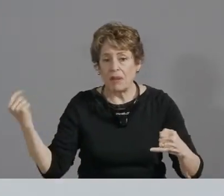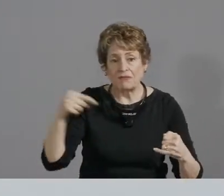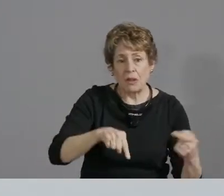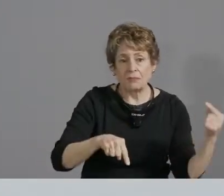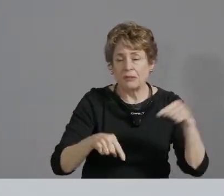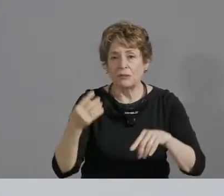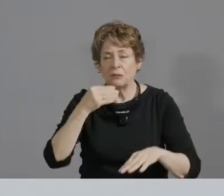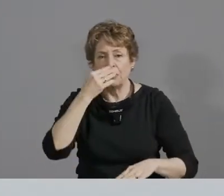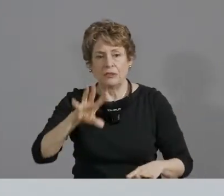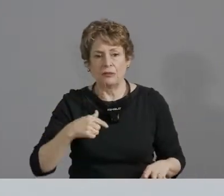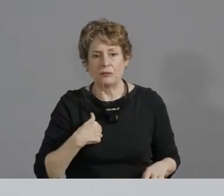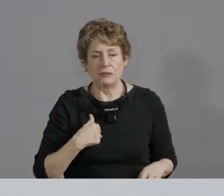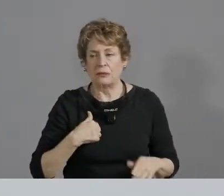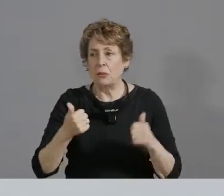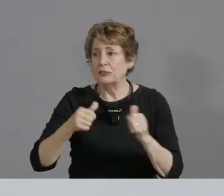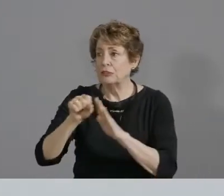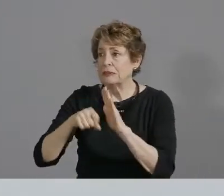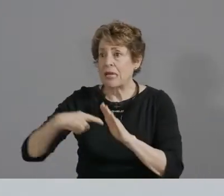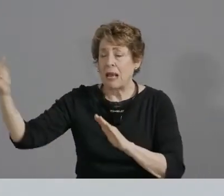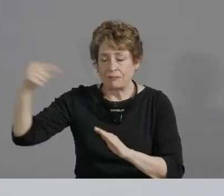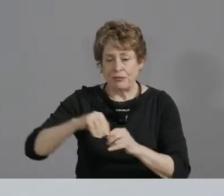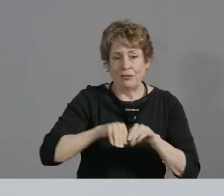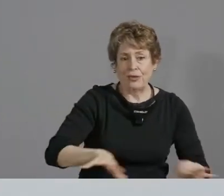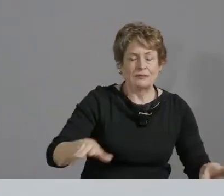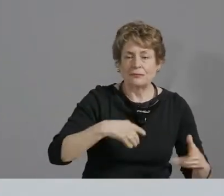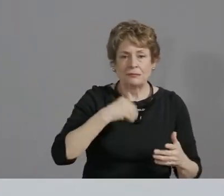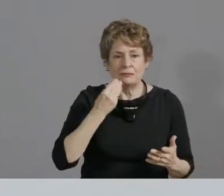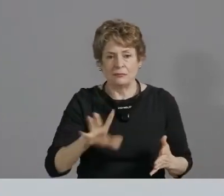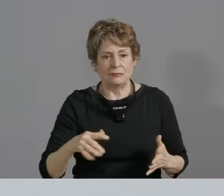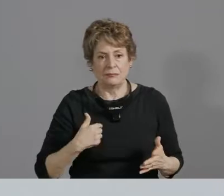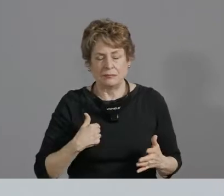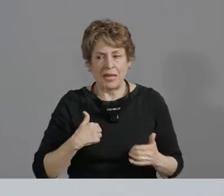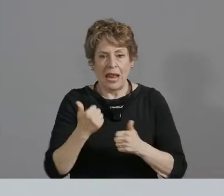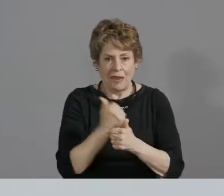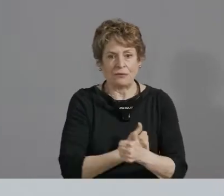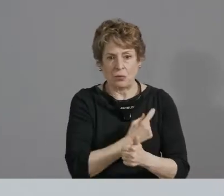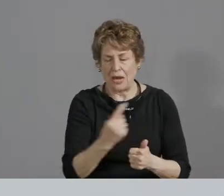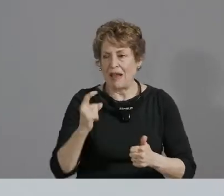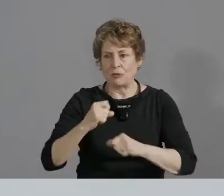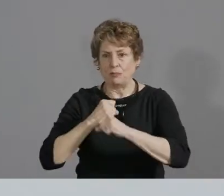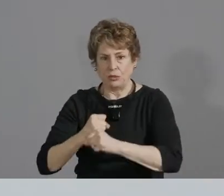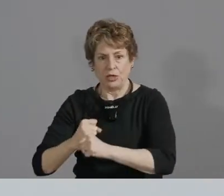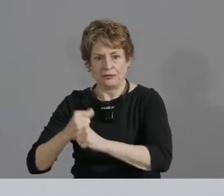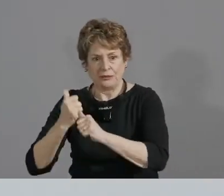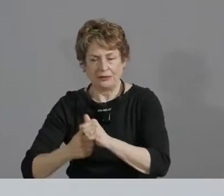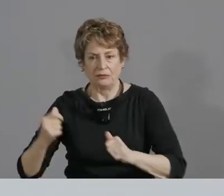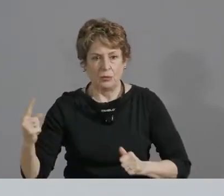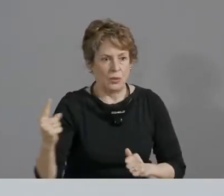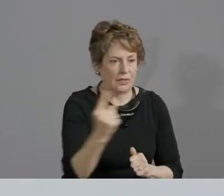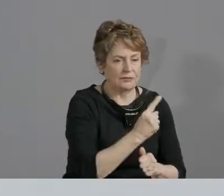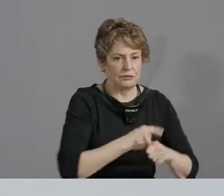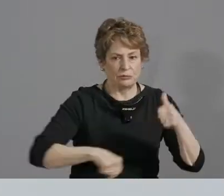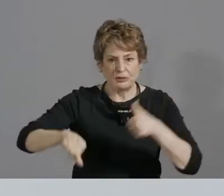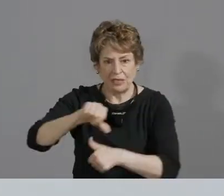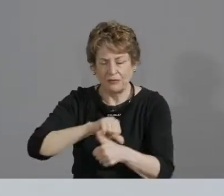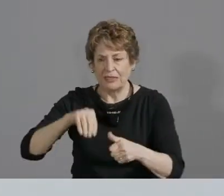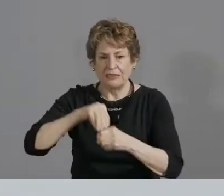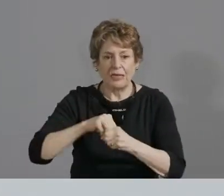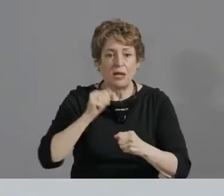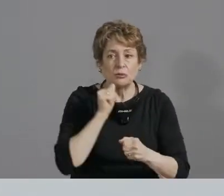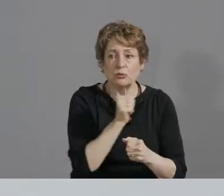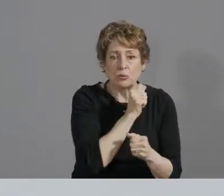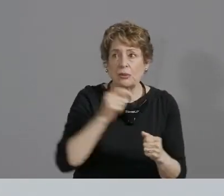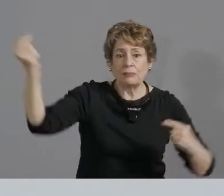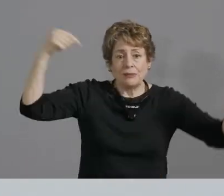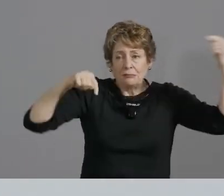residency. And what we want to make sure is that Arizonans are protected. And so if we've got winter visitors, if we've got